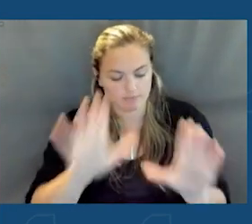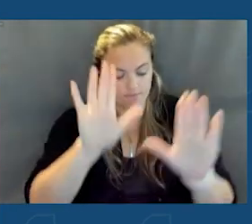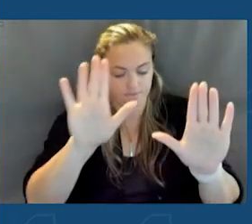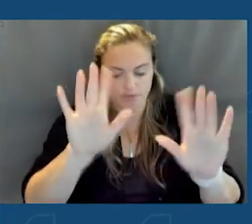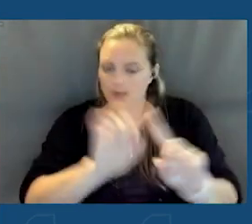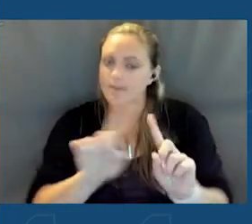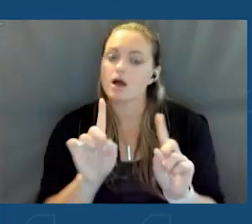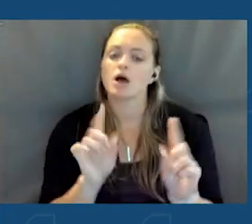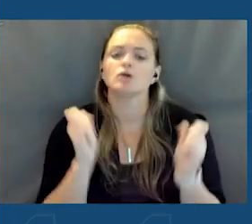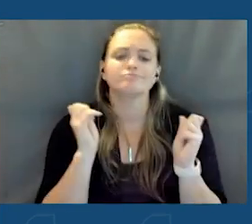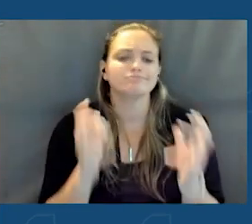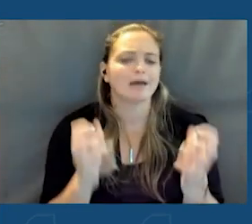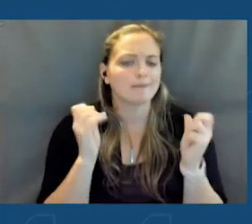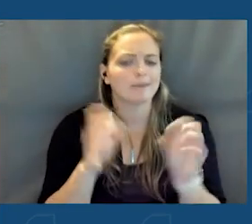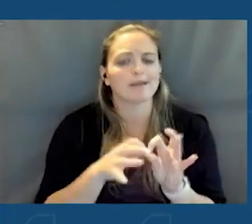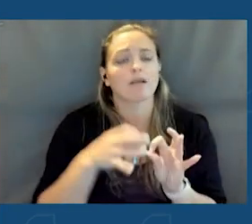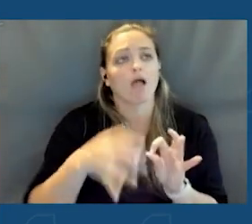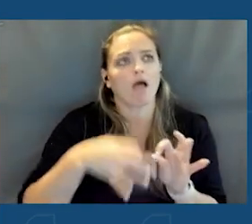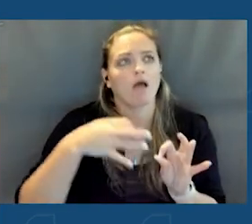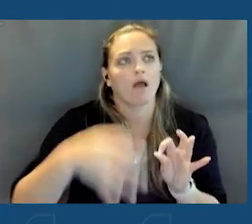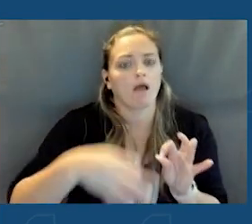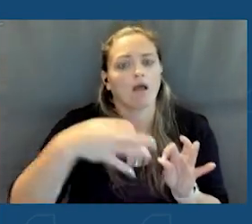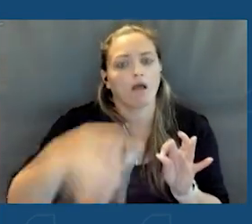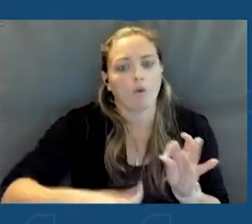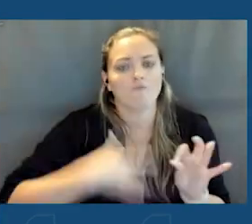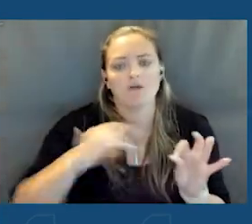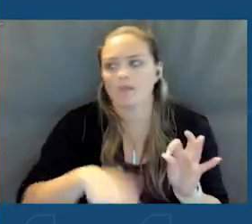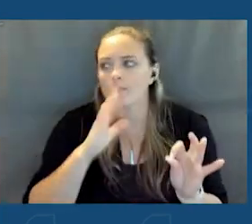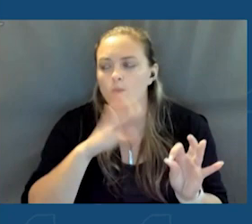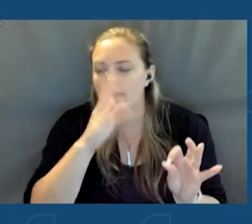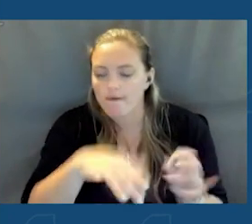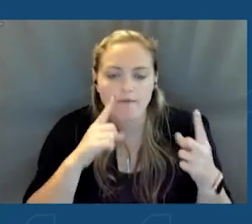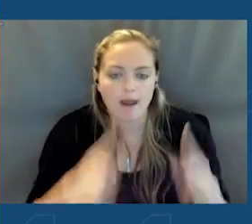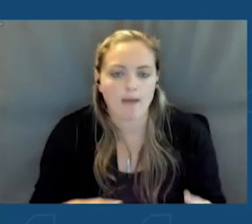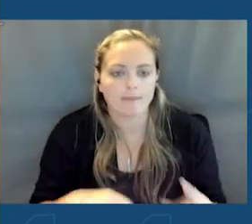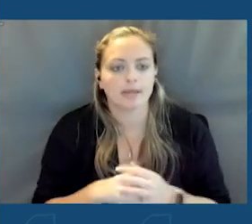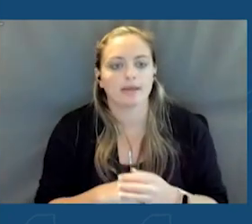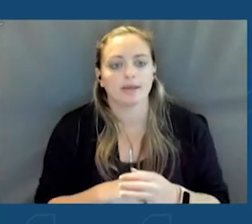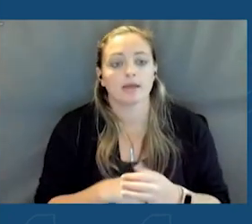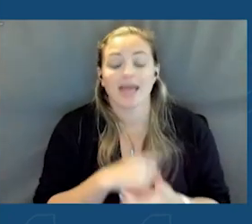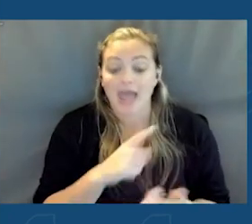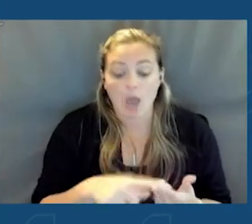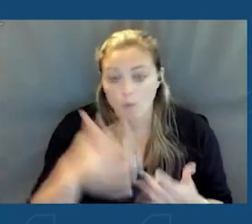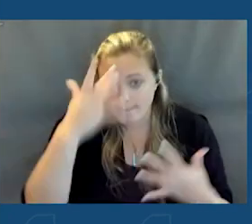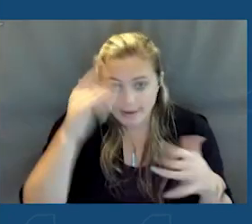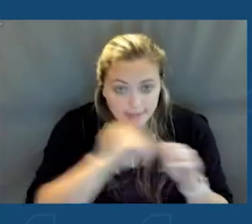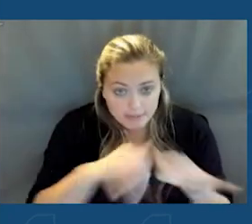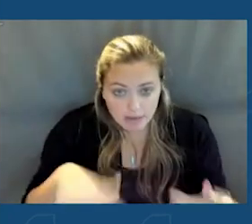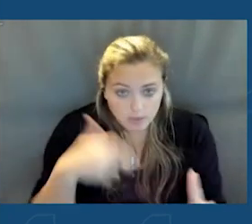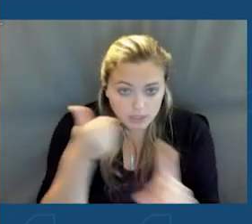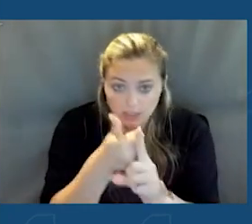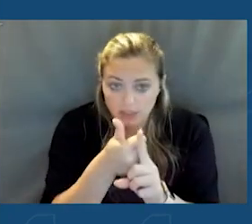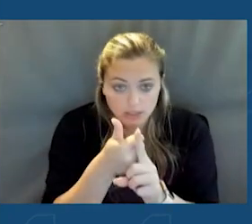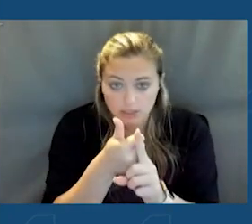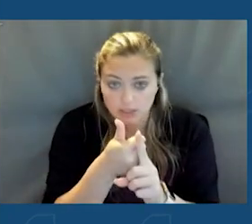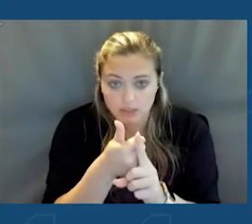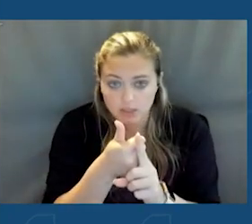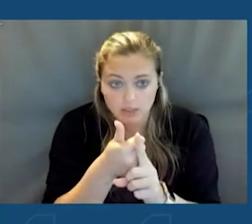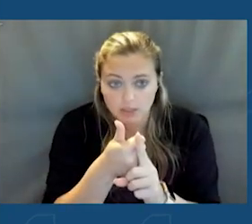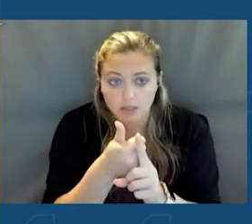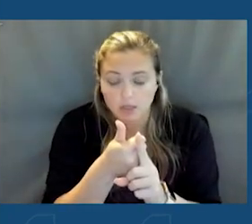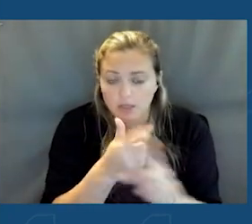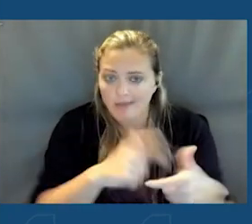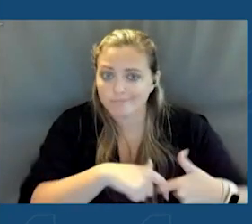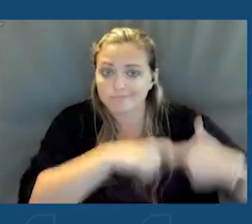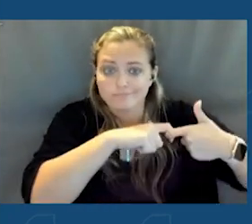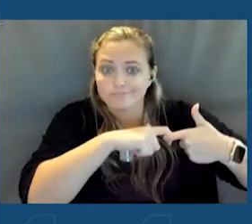so many delays and moments when it just felt like it just wouldn't happen. And when the pandemic hit, you know, it halted air travel.